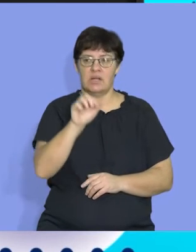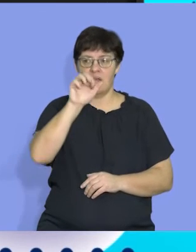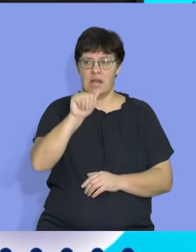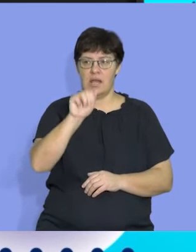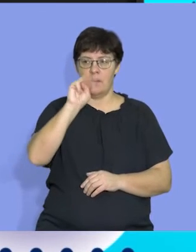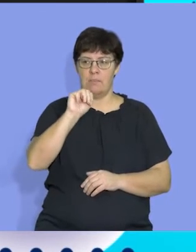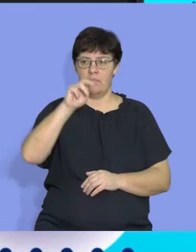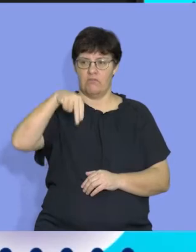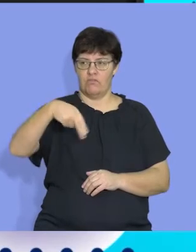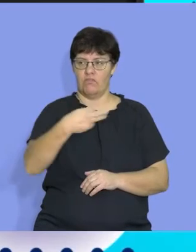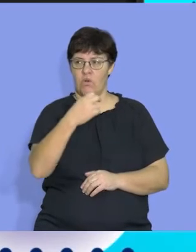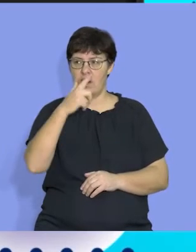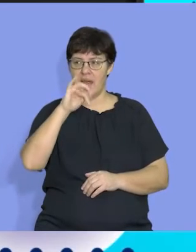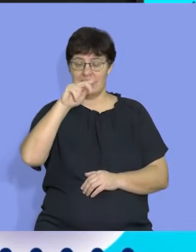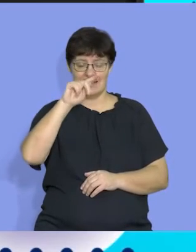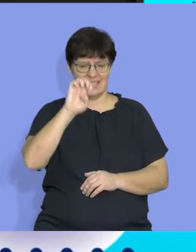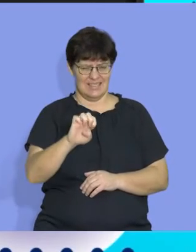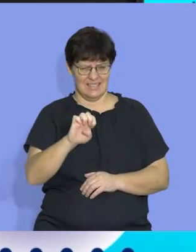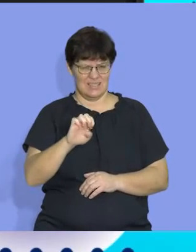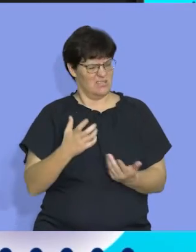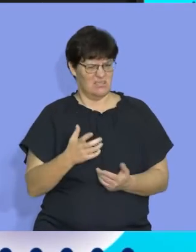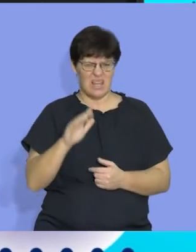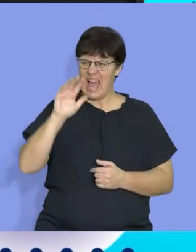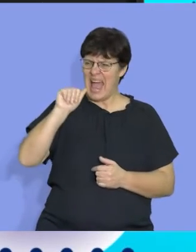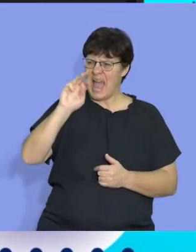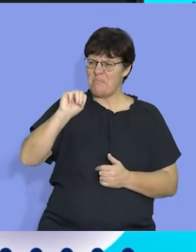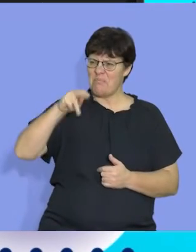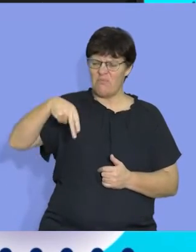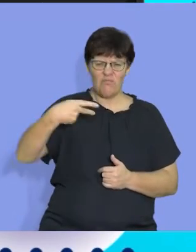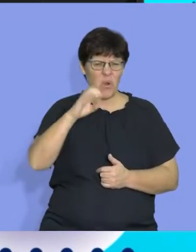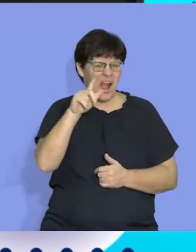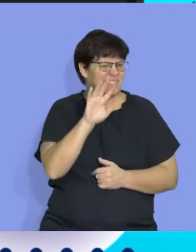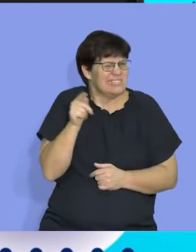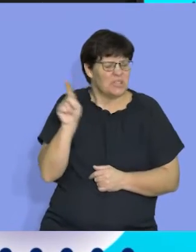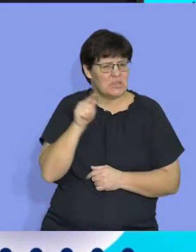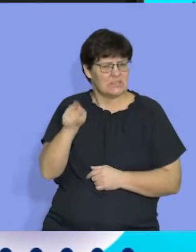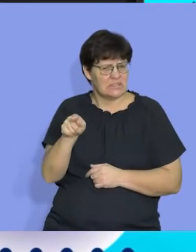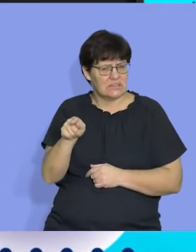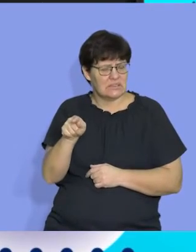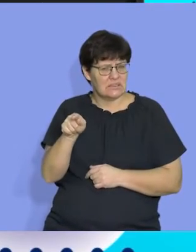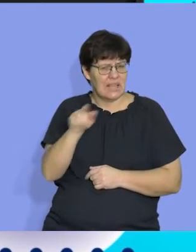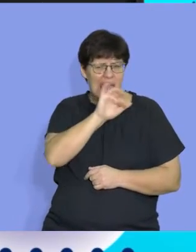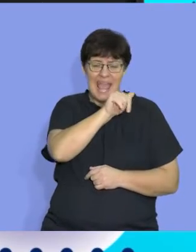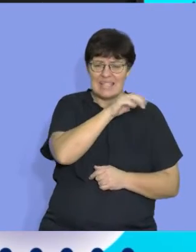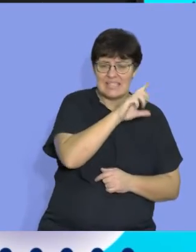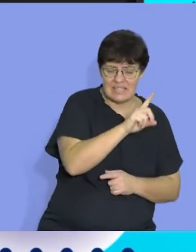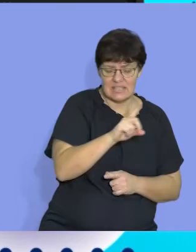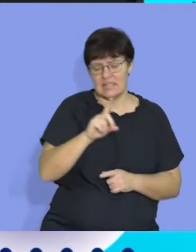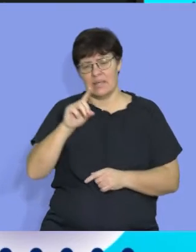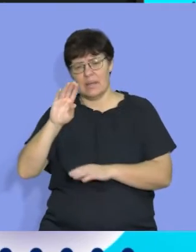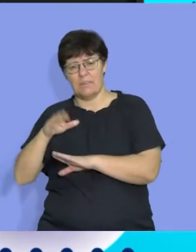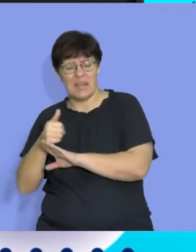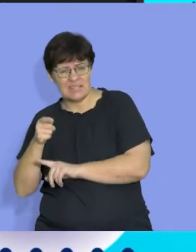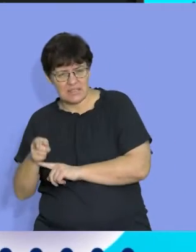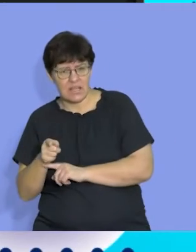ampholyte. Then we need to ask ourselves what an ampholyte is. You know, in the context of acids and bases with respect to the transfer